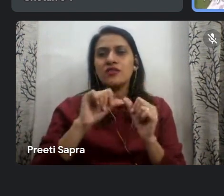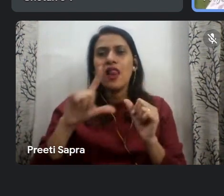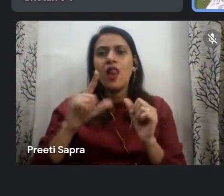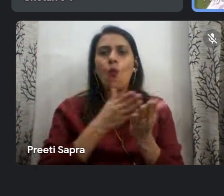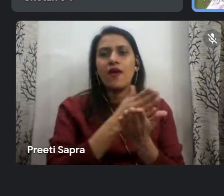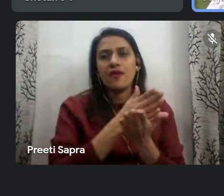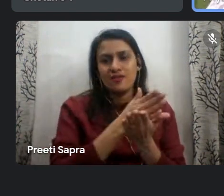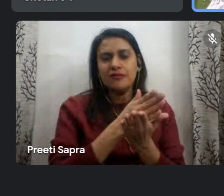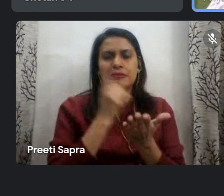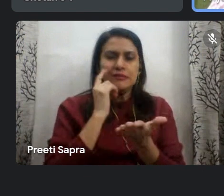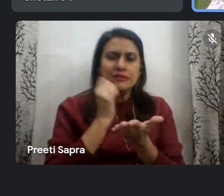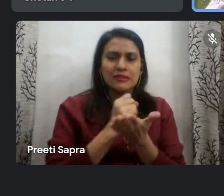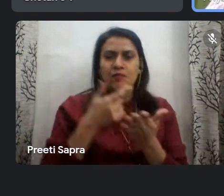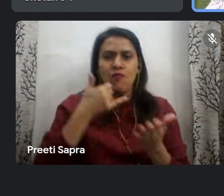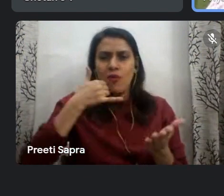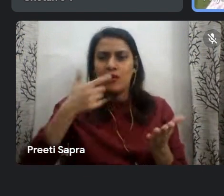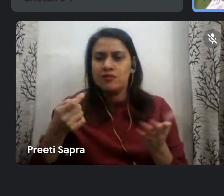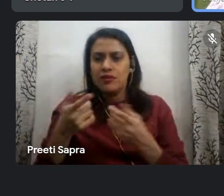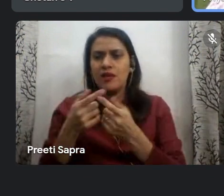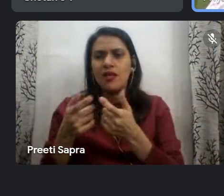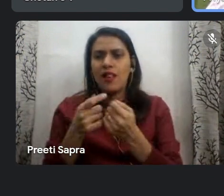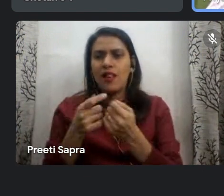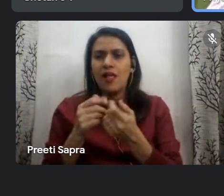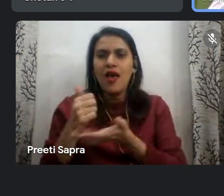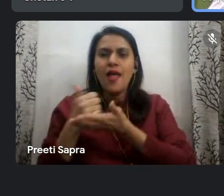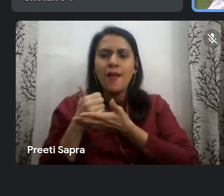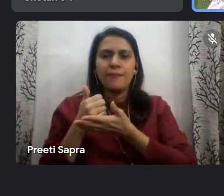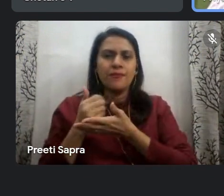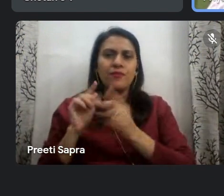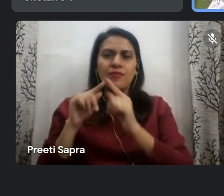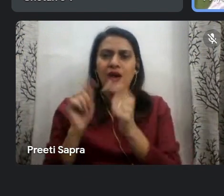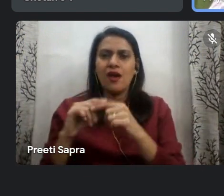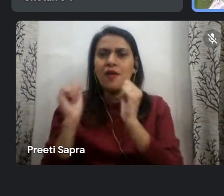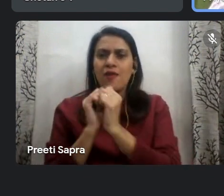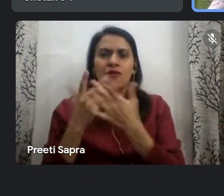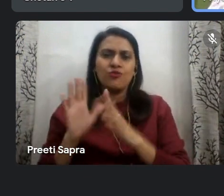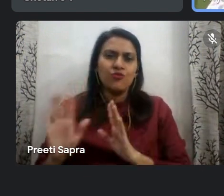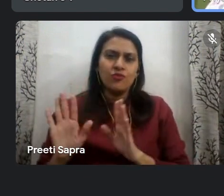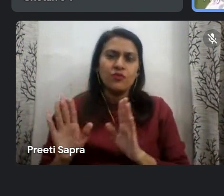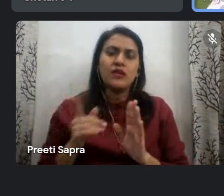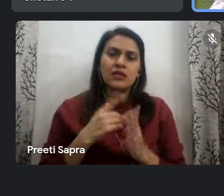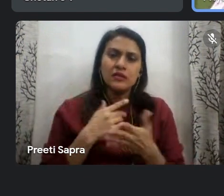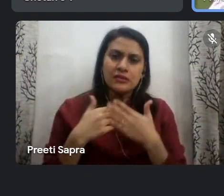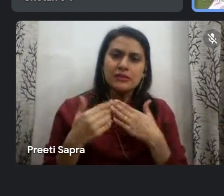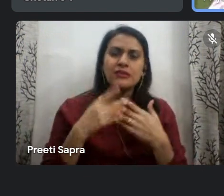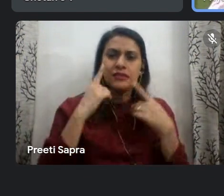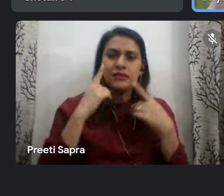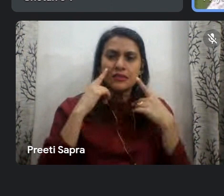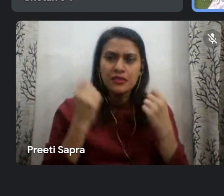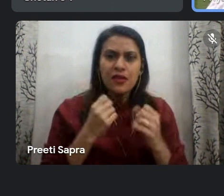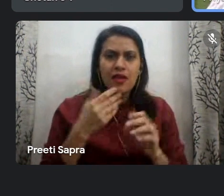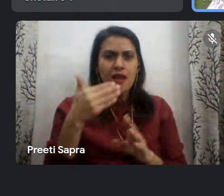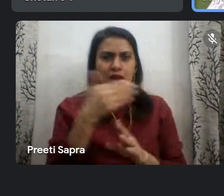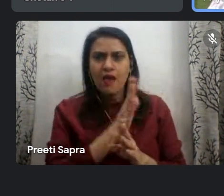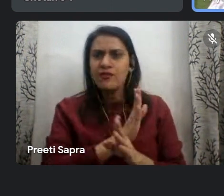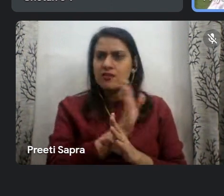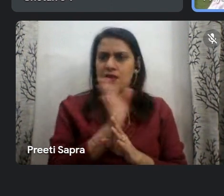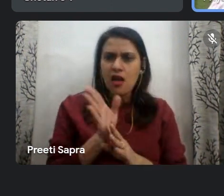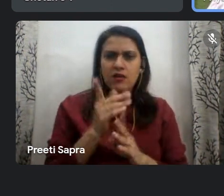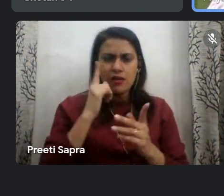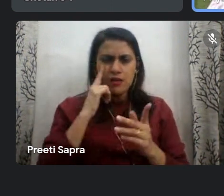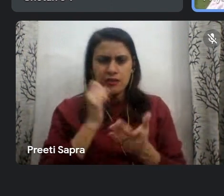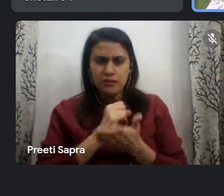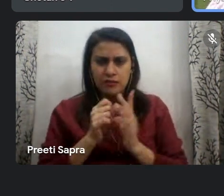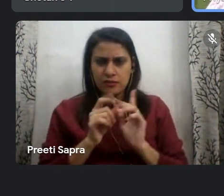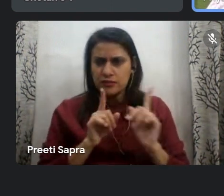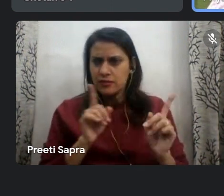big struggle, and I think in sometimes I still have a struggle, is figuring out direction or left and right. And so there are